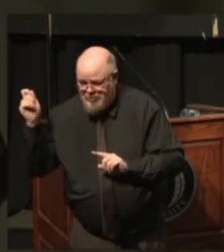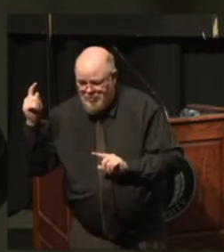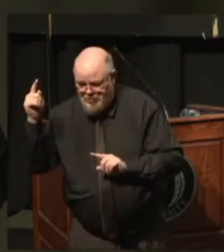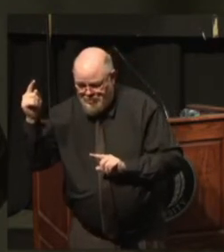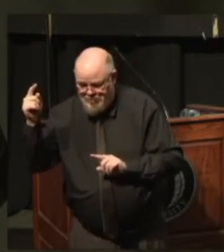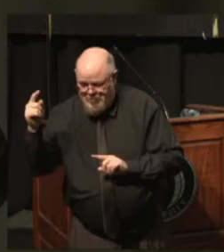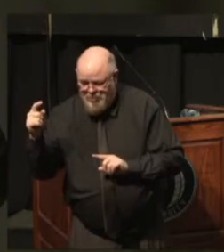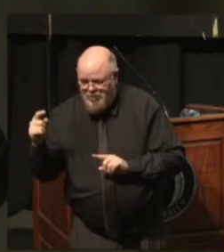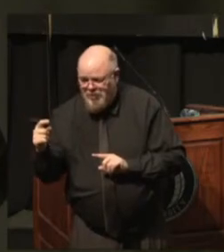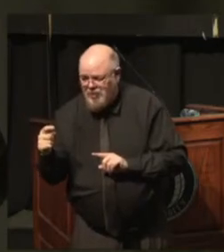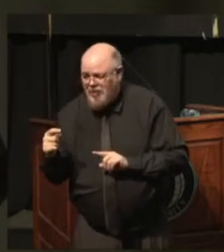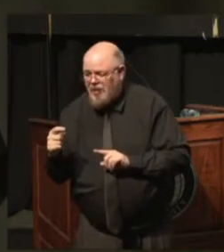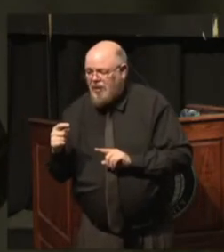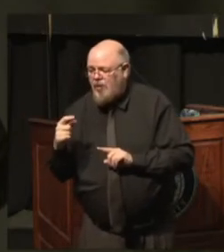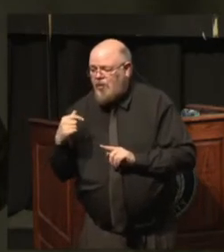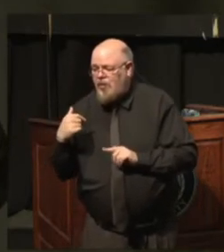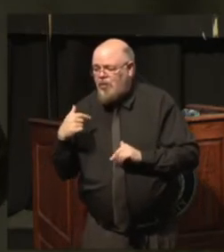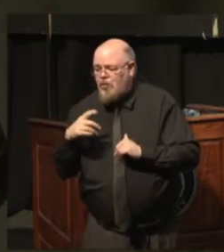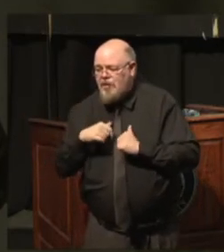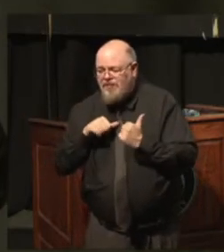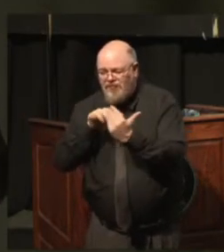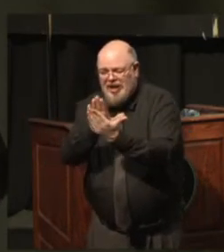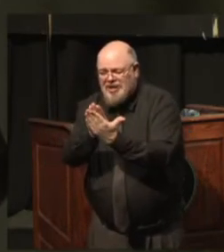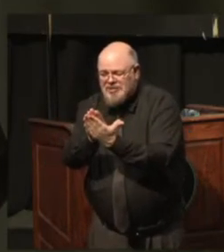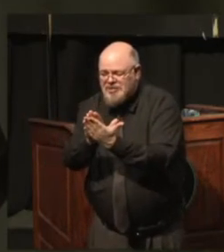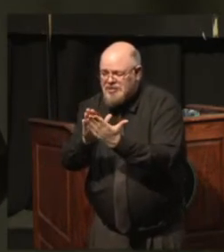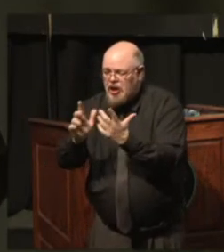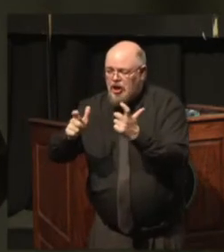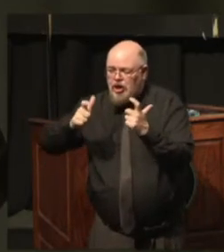who had to face this giant. How do we face our giants?